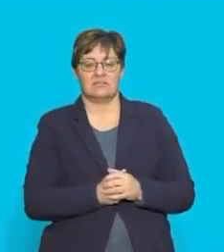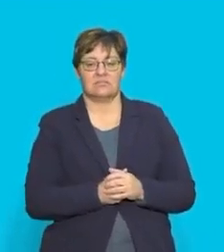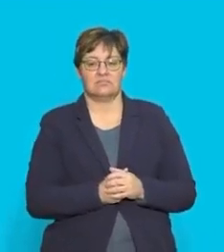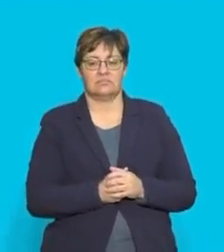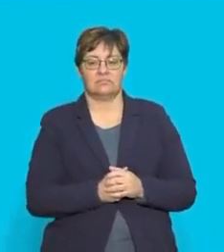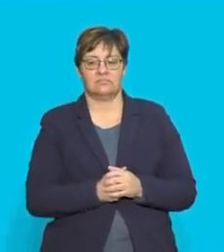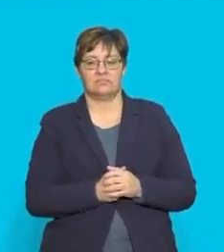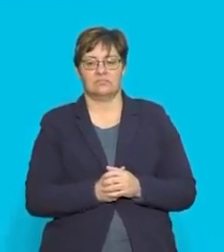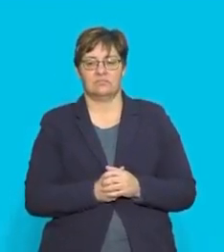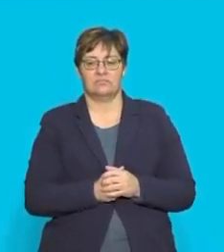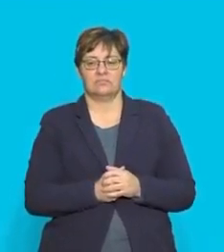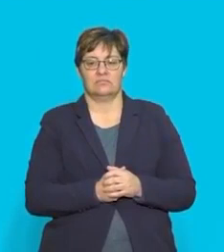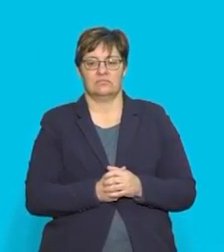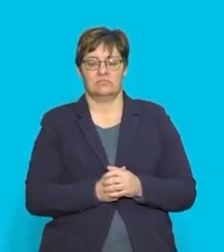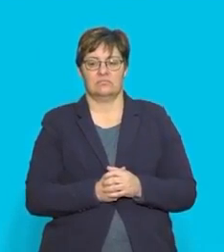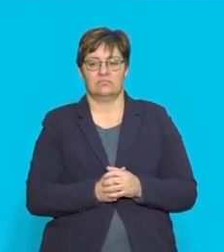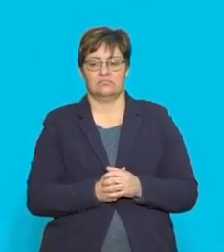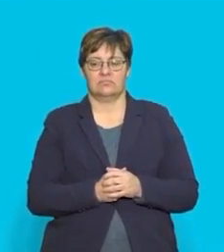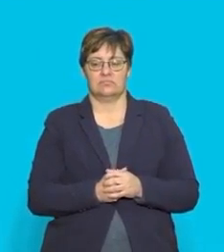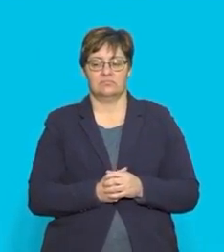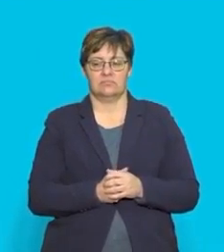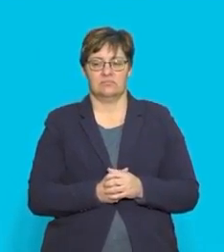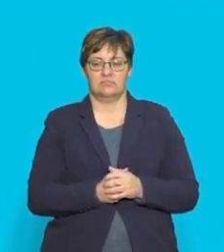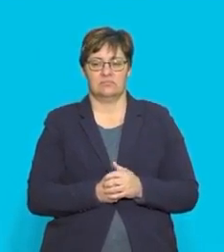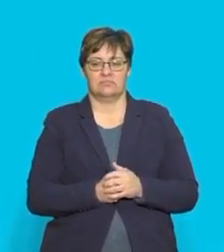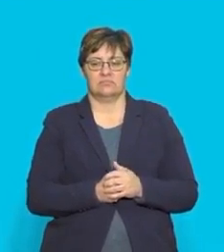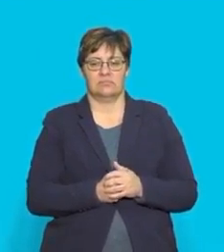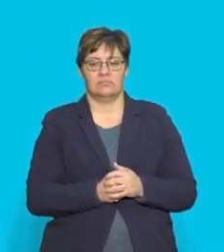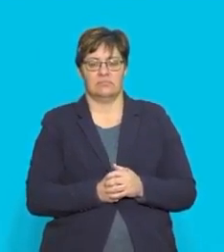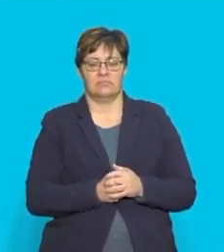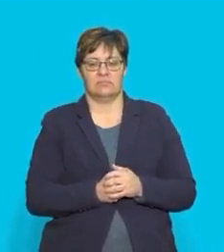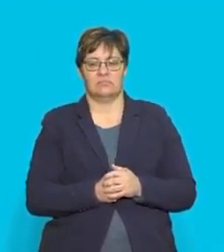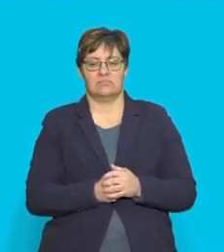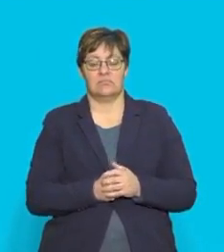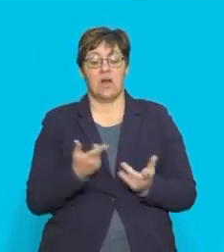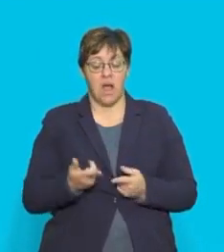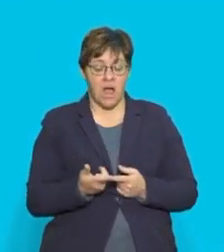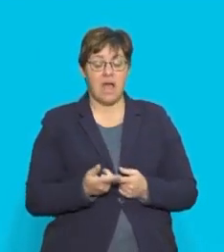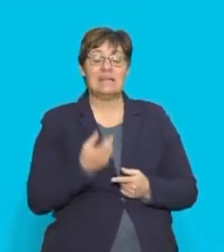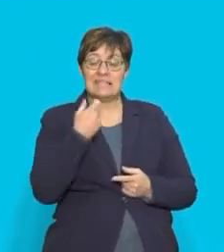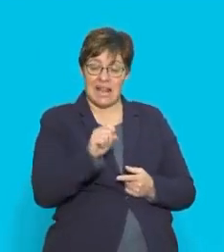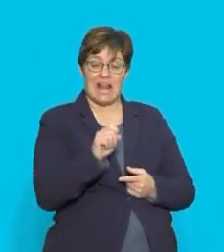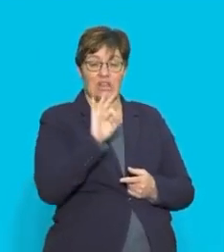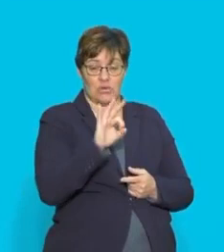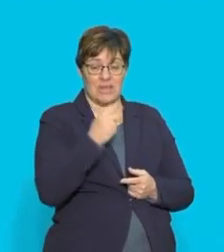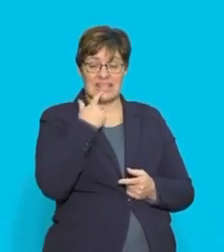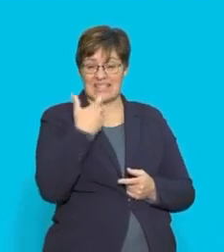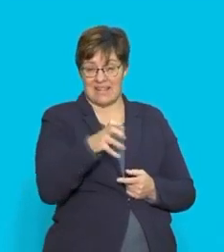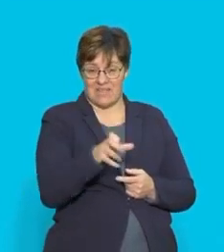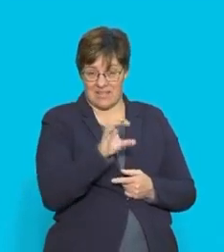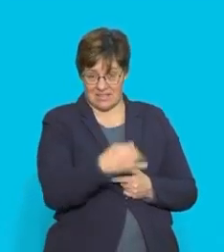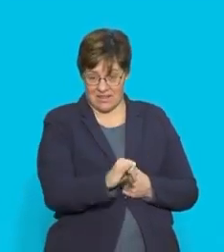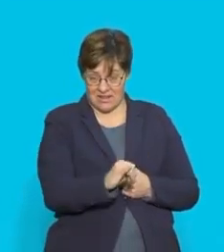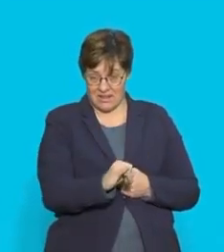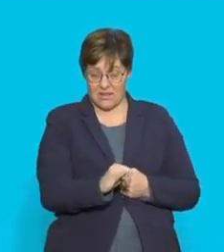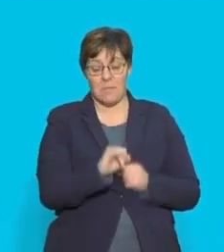cars, okay, of different manufacturers. 3 is still silver. Are we all together? Are